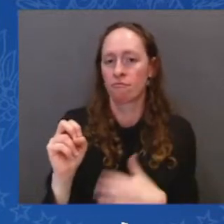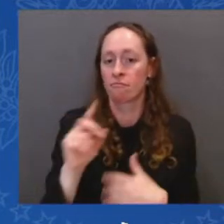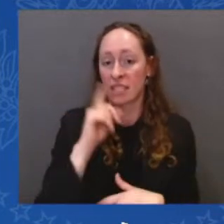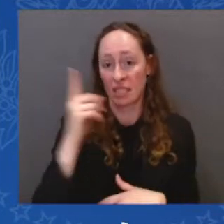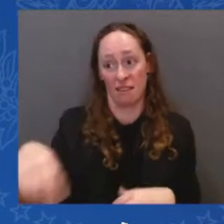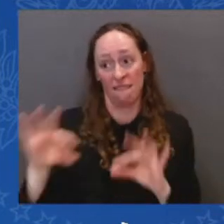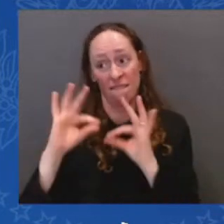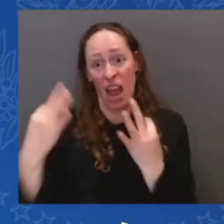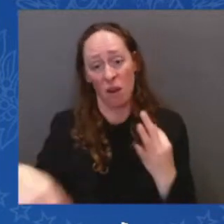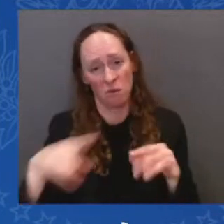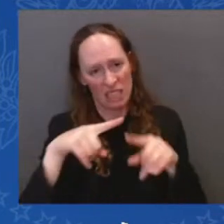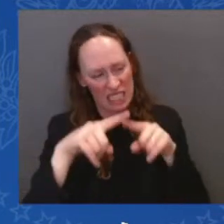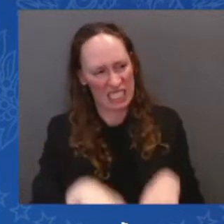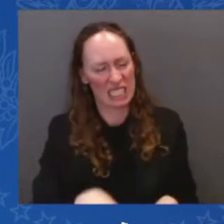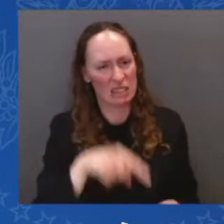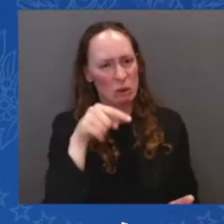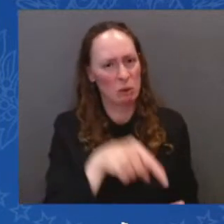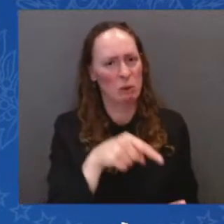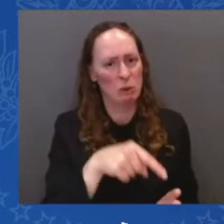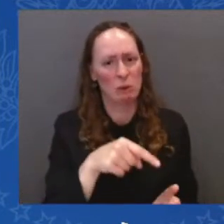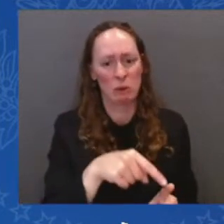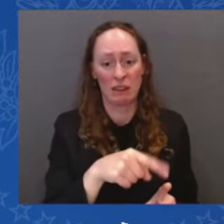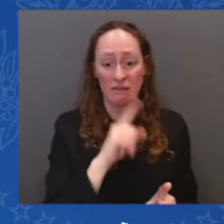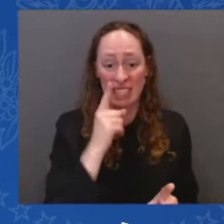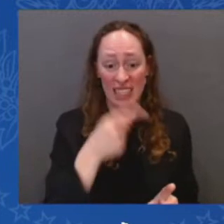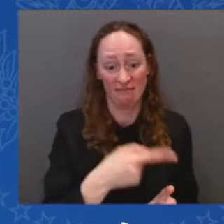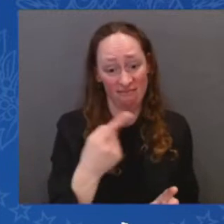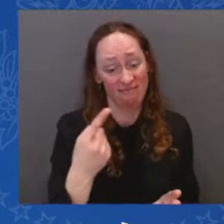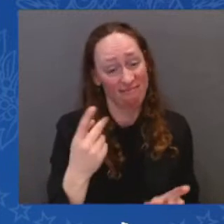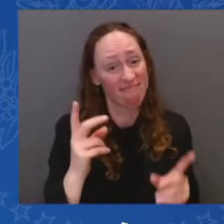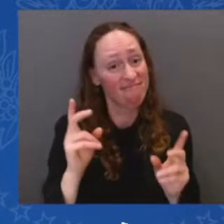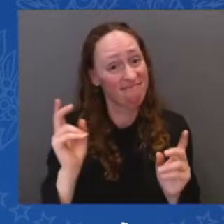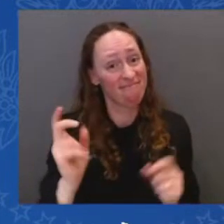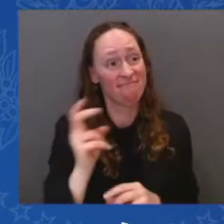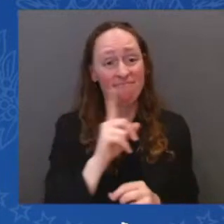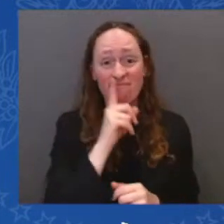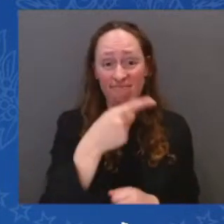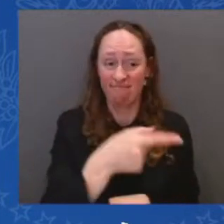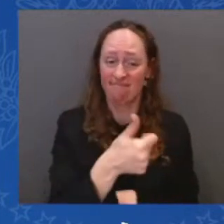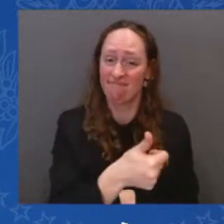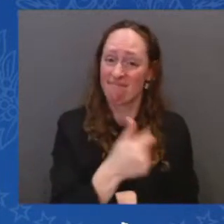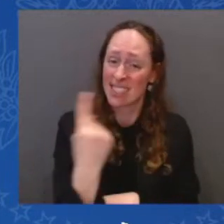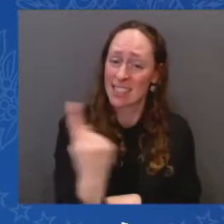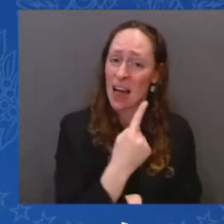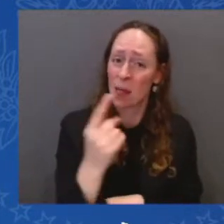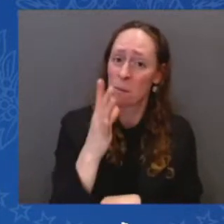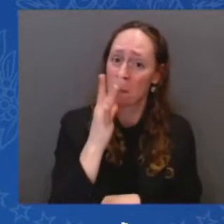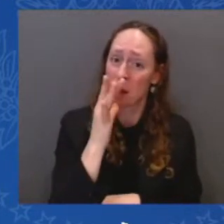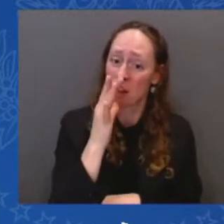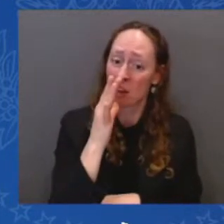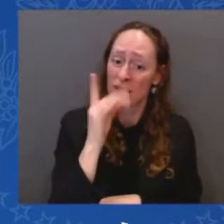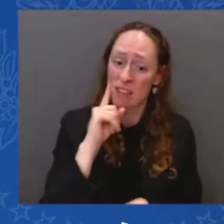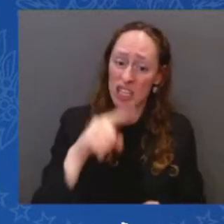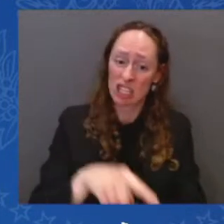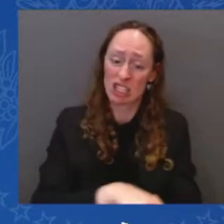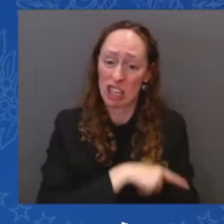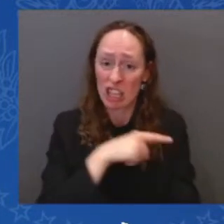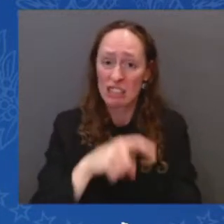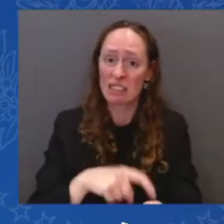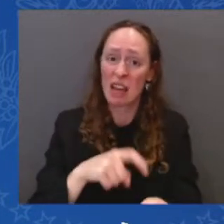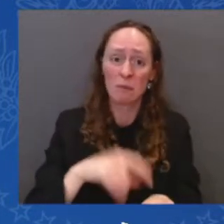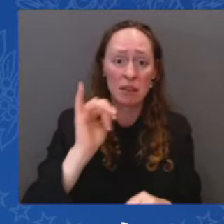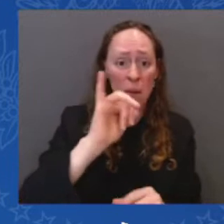2 decades of war, like so many other spouses of those of us in uniform. You buried our